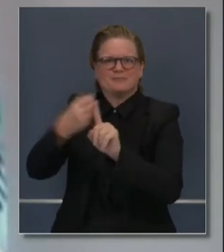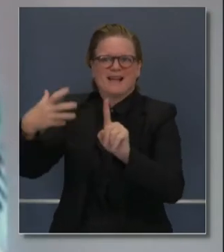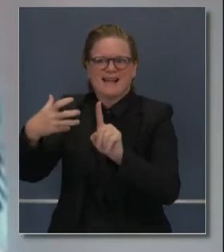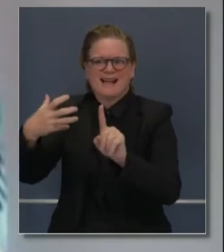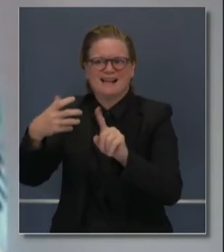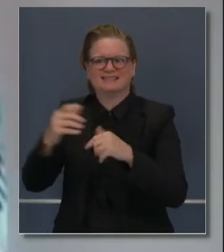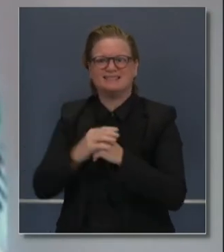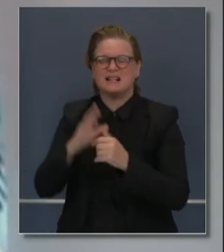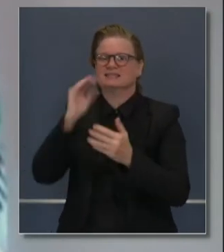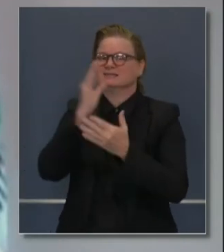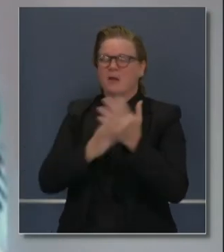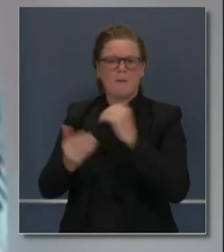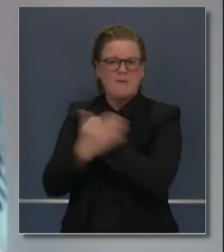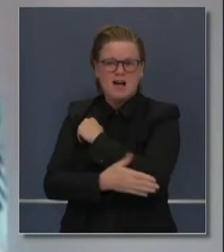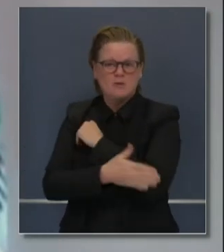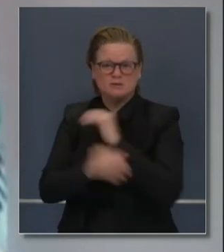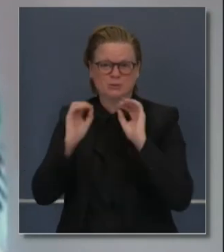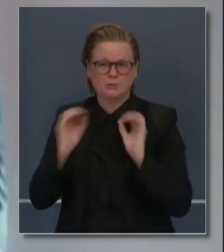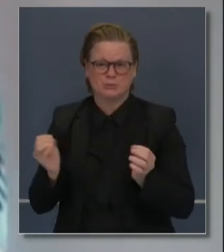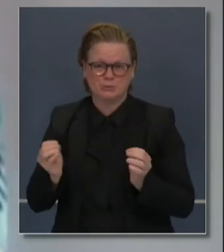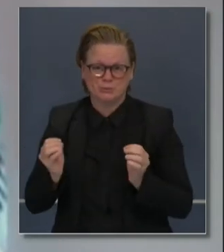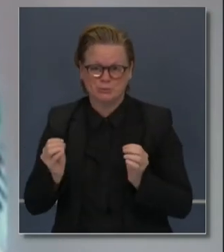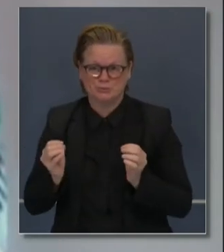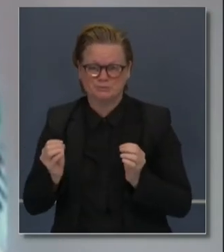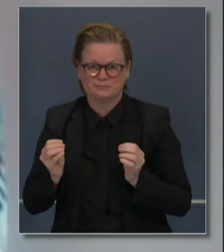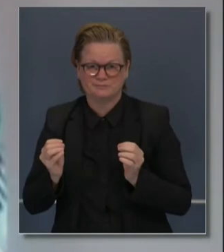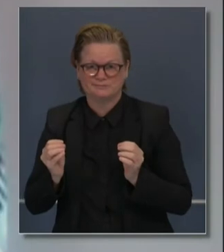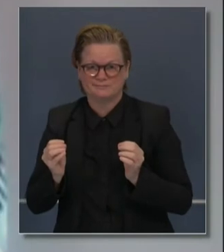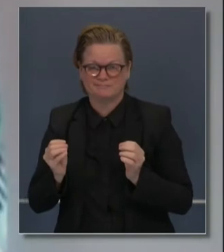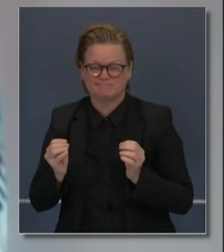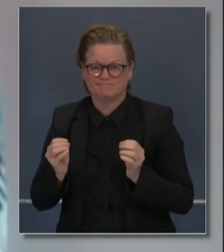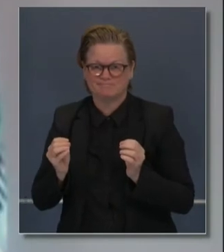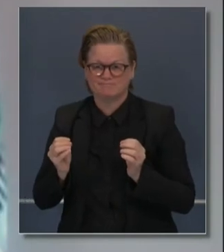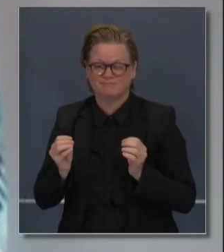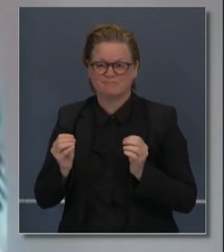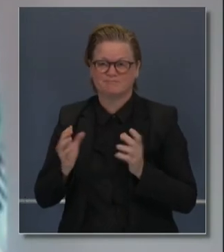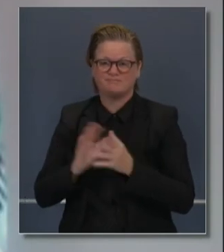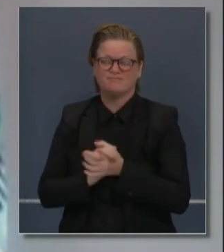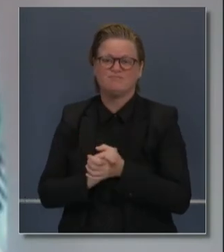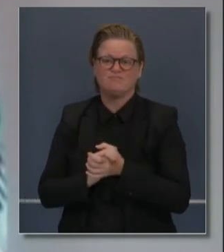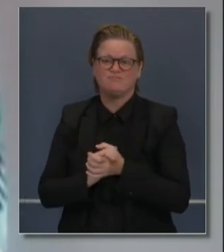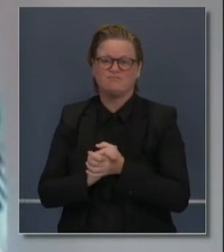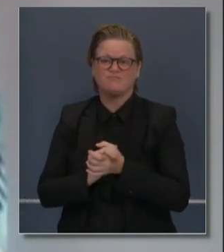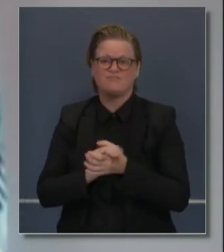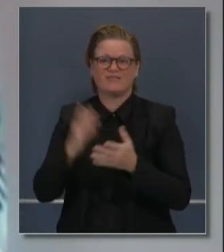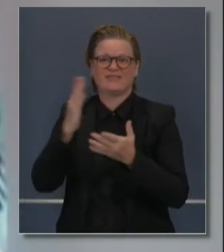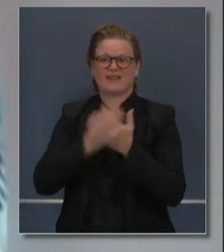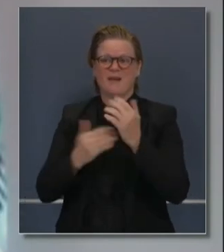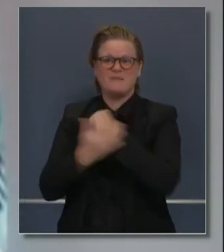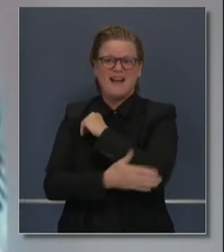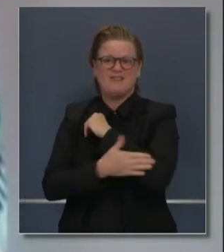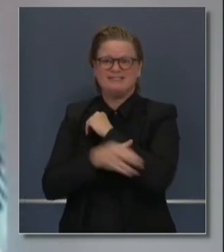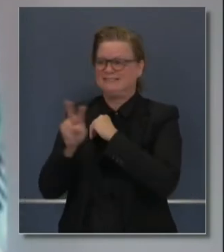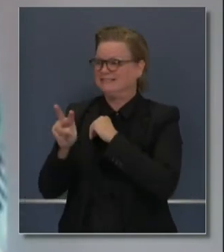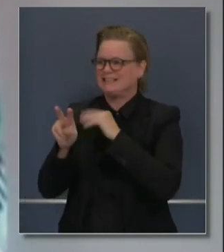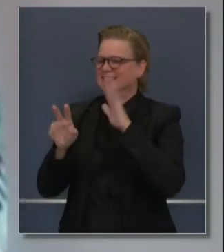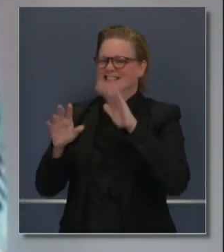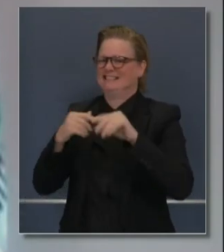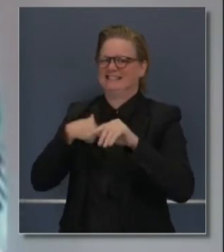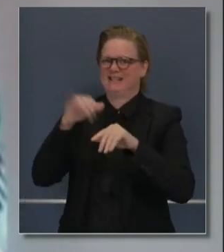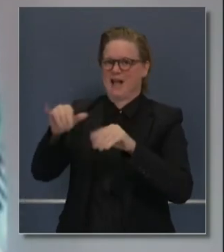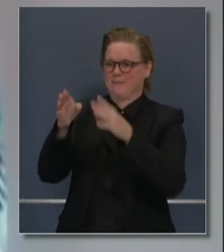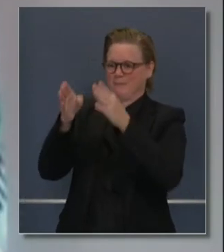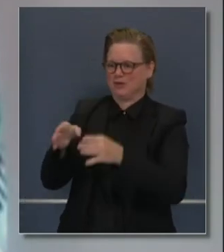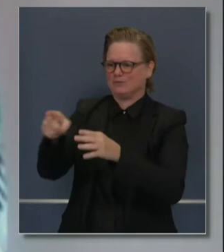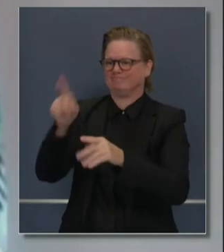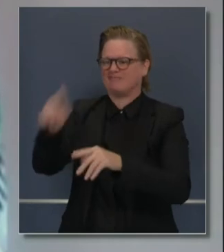summer had the need to move a lot of patients out of their county to get that high level of care in other counties. It's not that